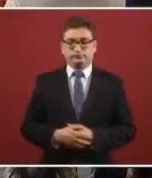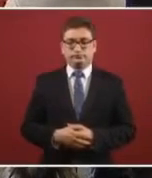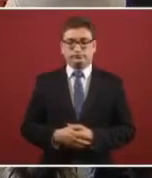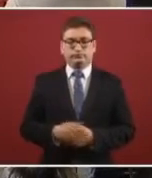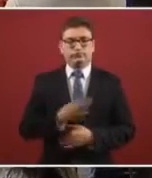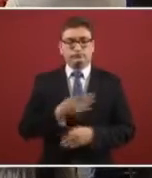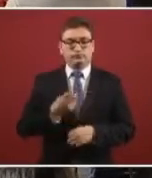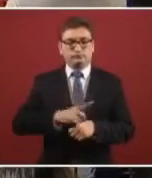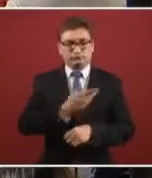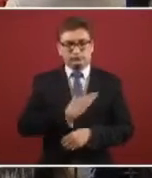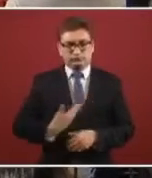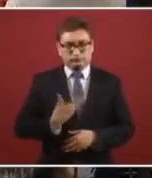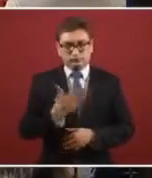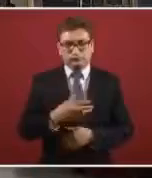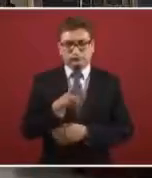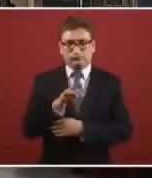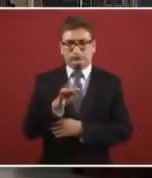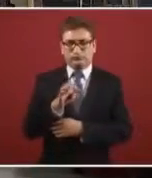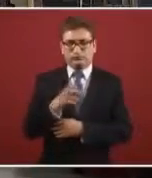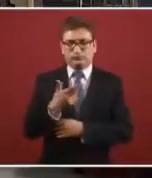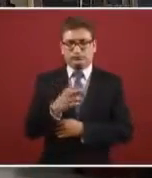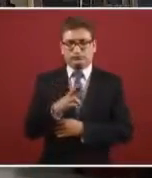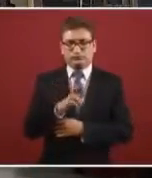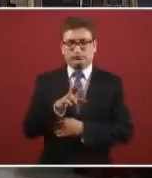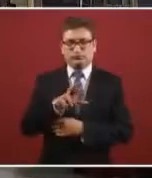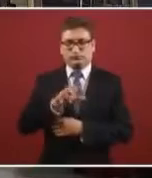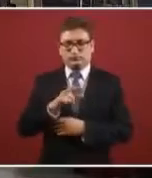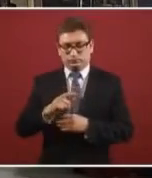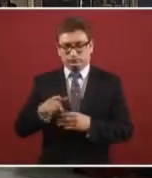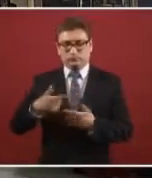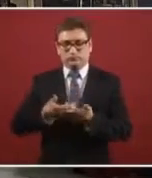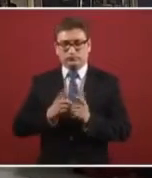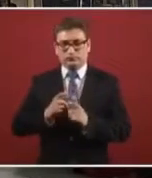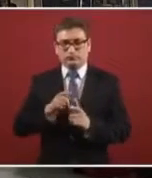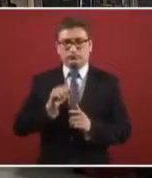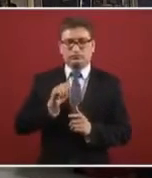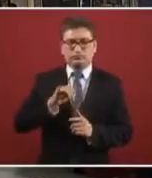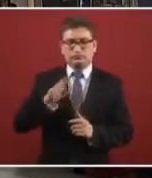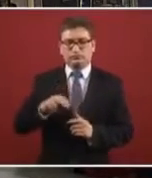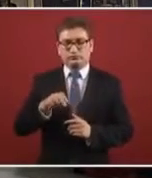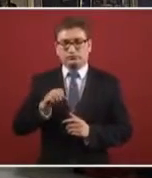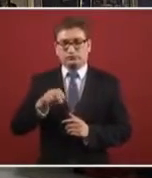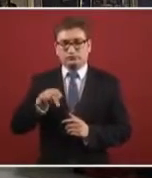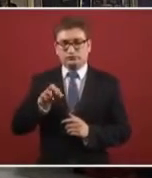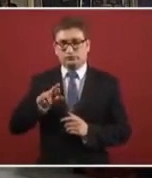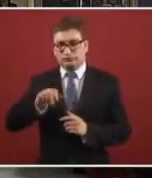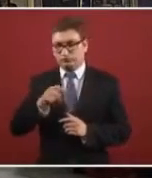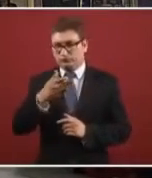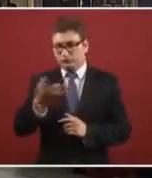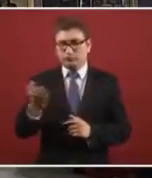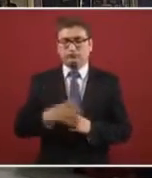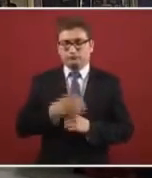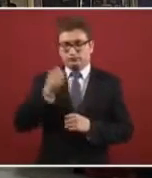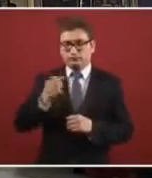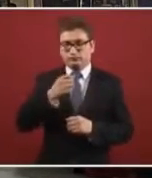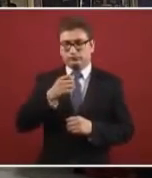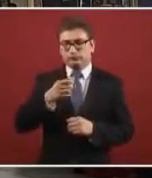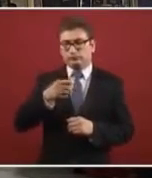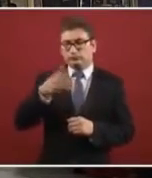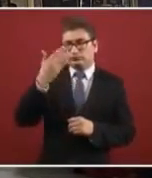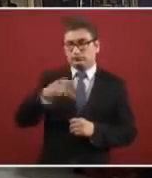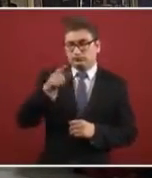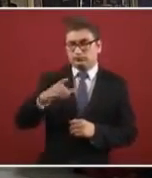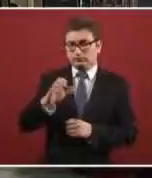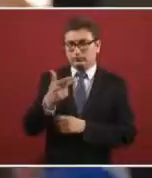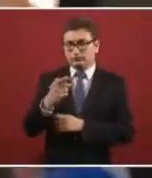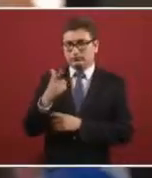Buenos días, presidente. Rafael Herrera, corresponsal de Sin Censura, Rafael Herrera, fiscal especial. Habla de Chicago. You're speaking